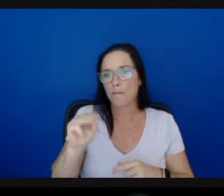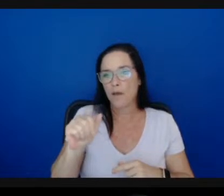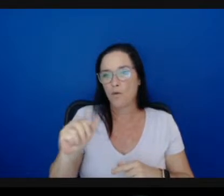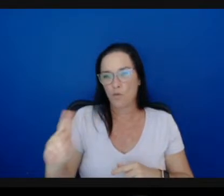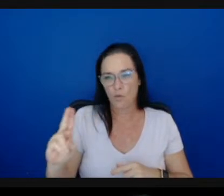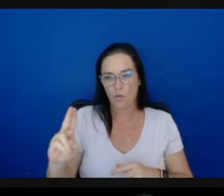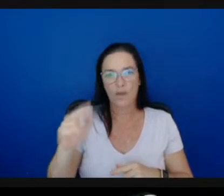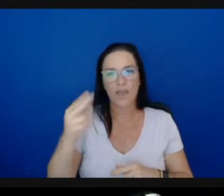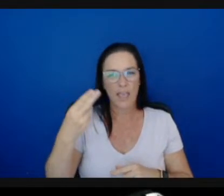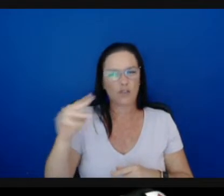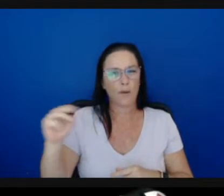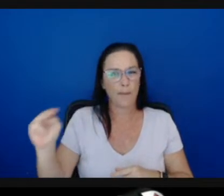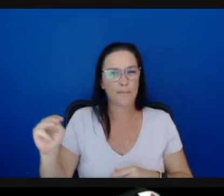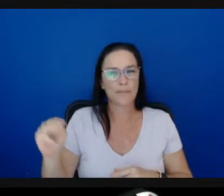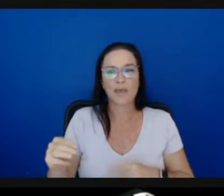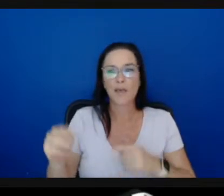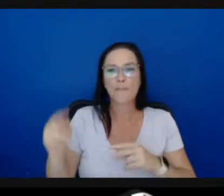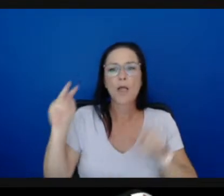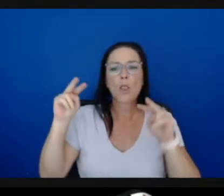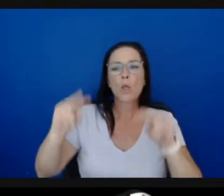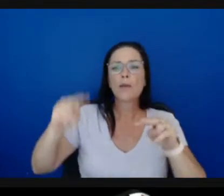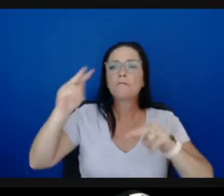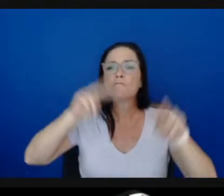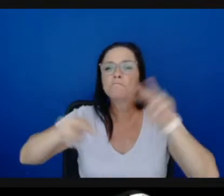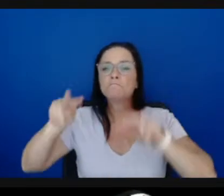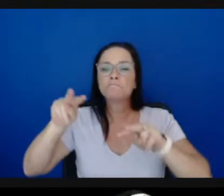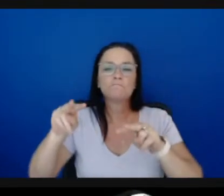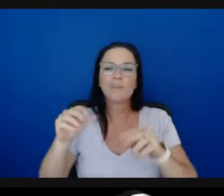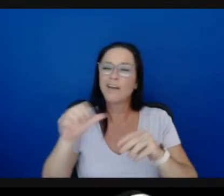image, not much has changed up there.